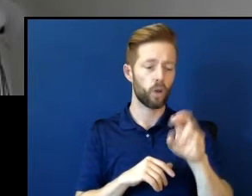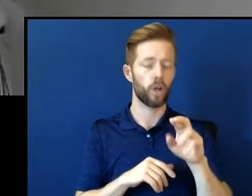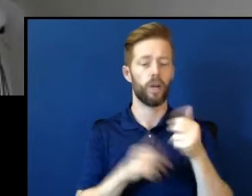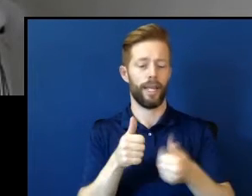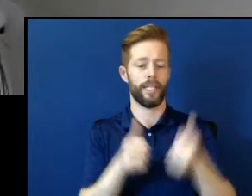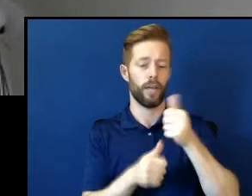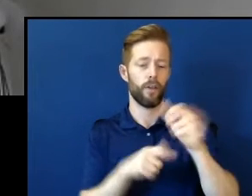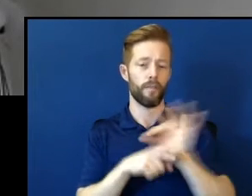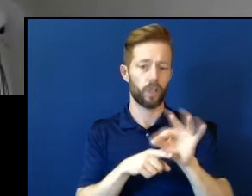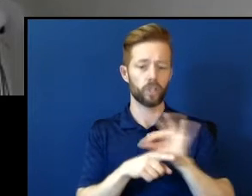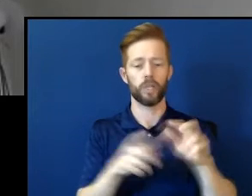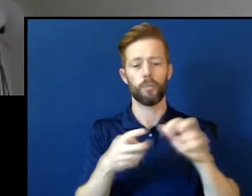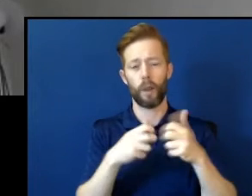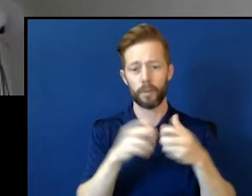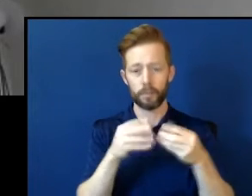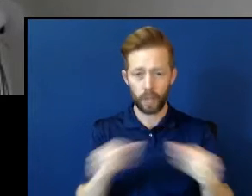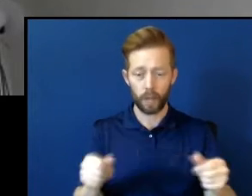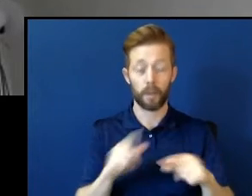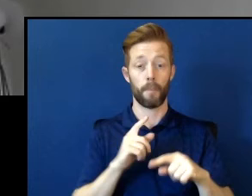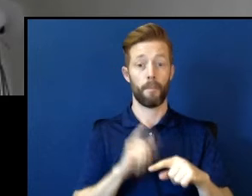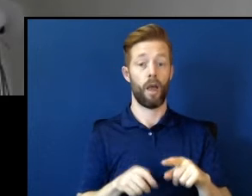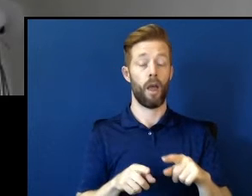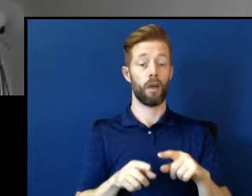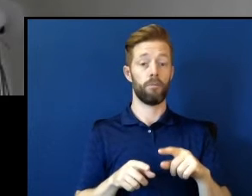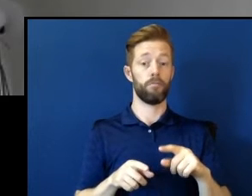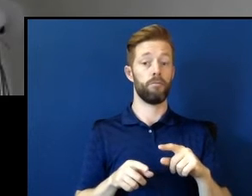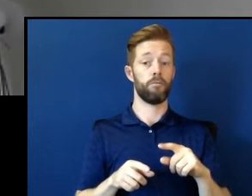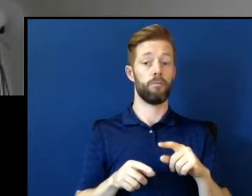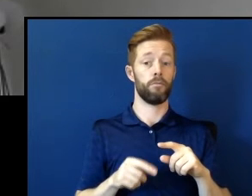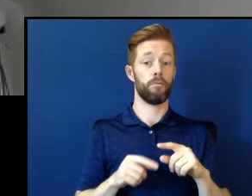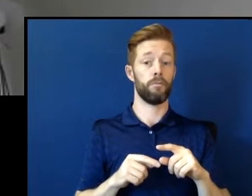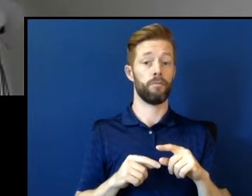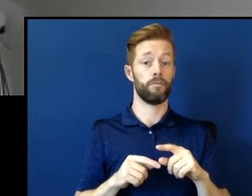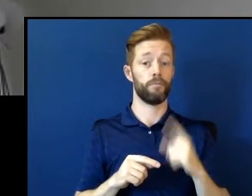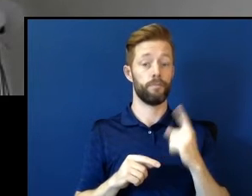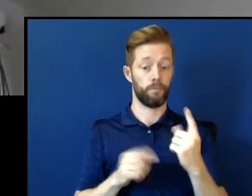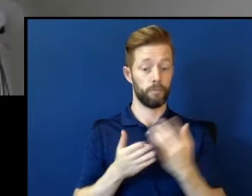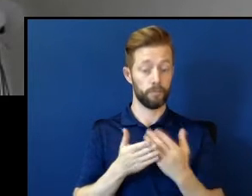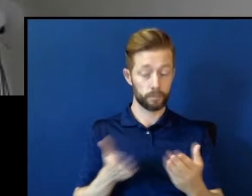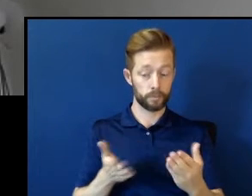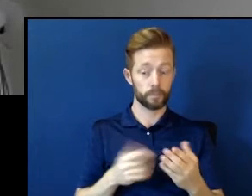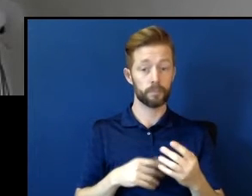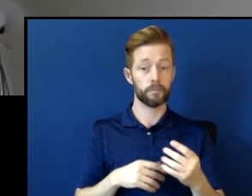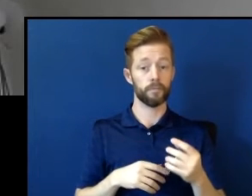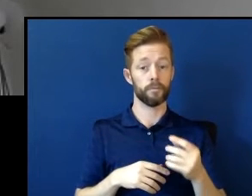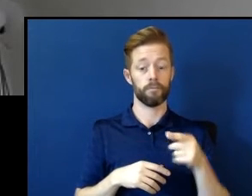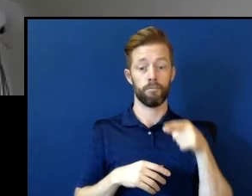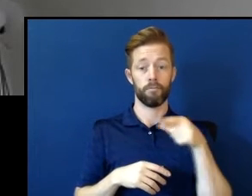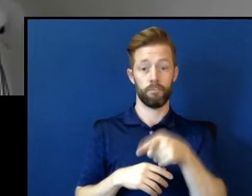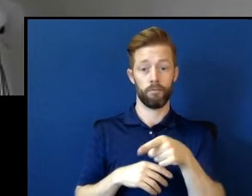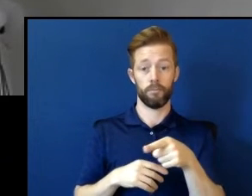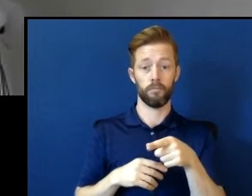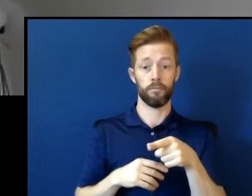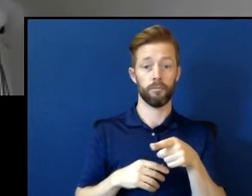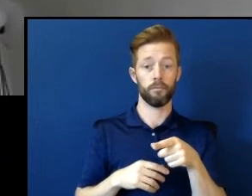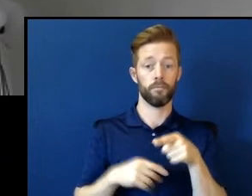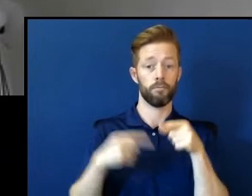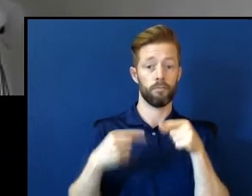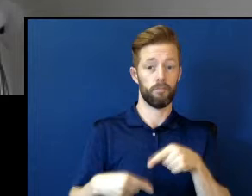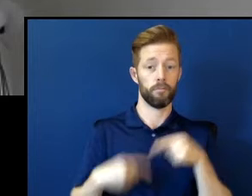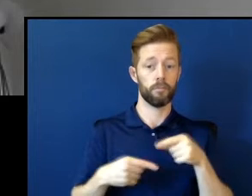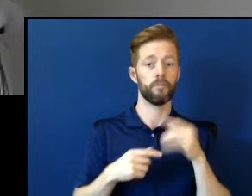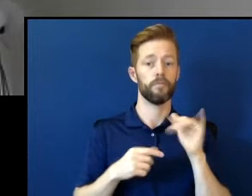motor, executive function, and problem solving. But one of the things that he or she is struggling with